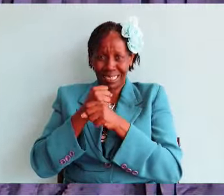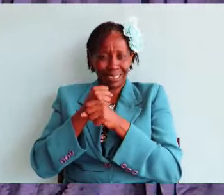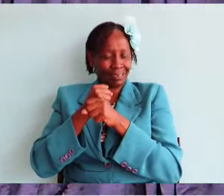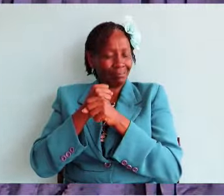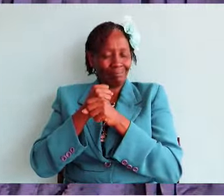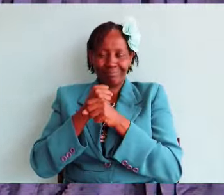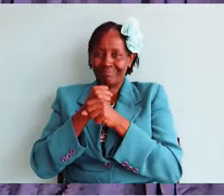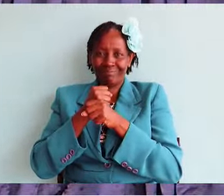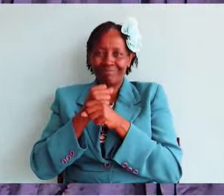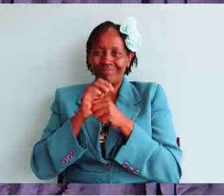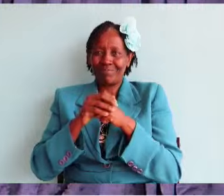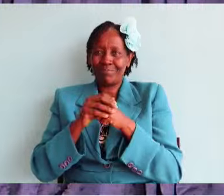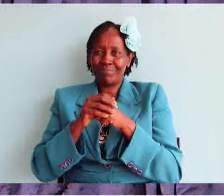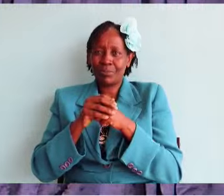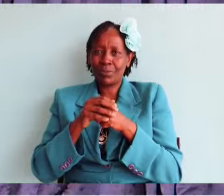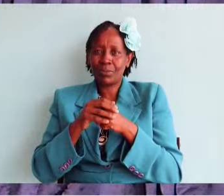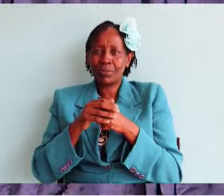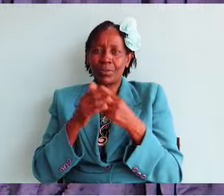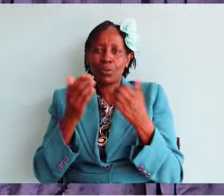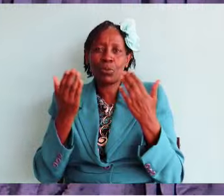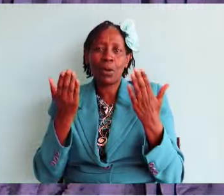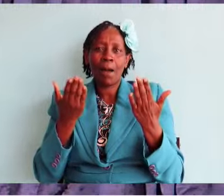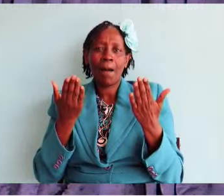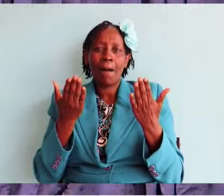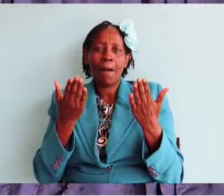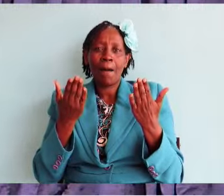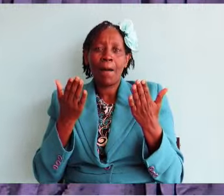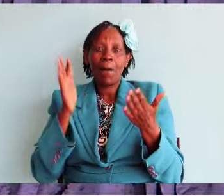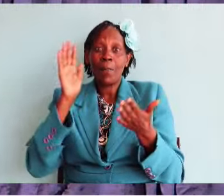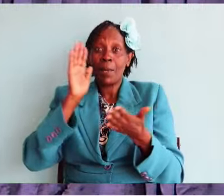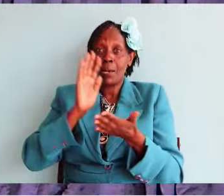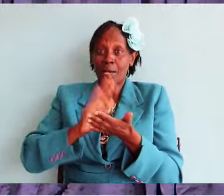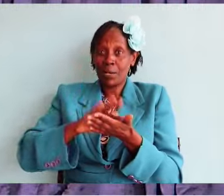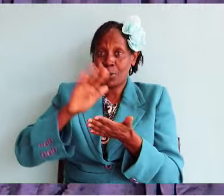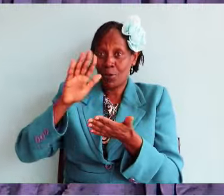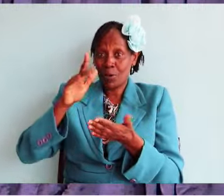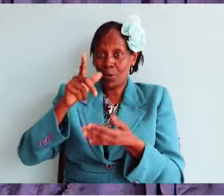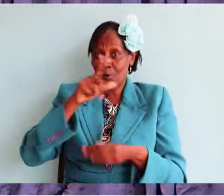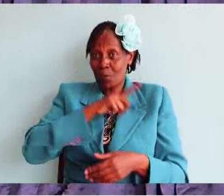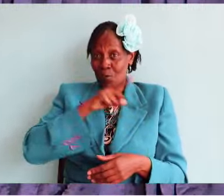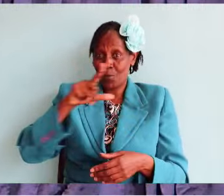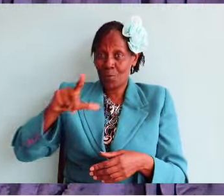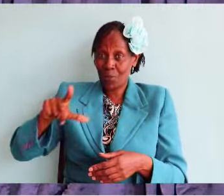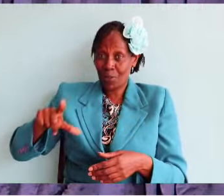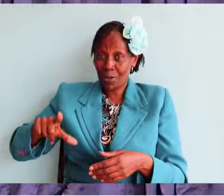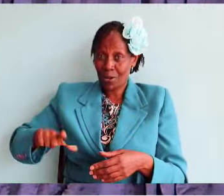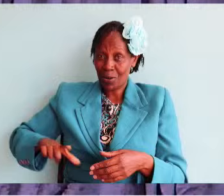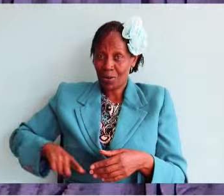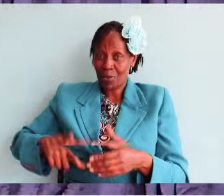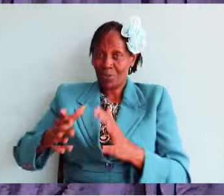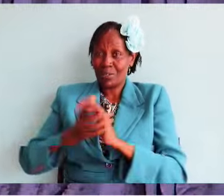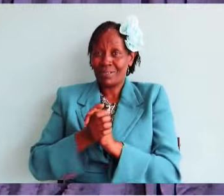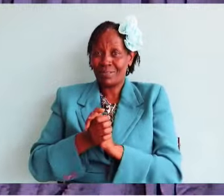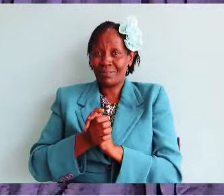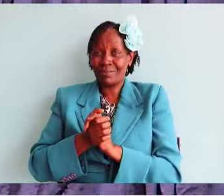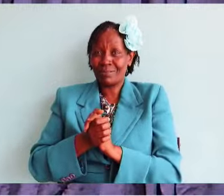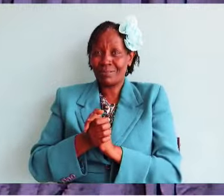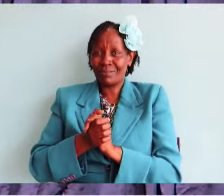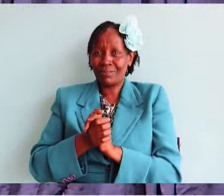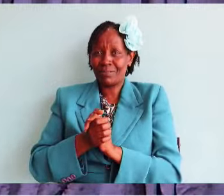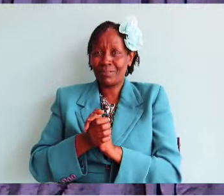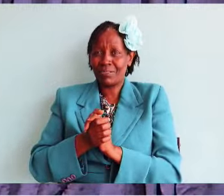So what is that? The glory of the Lord is at stake. And so